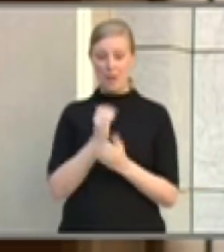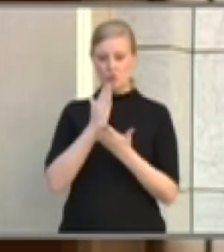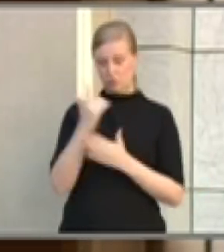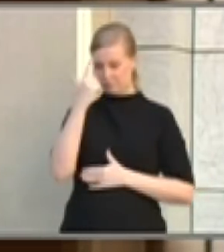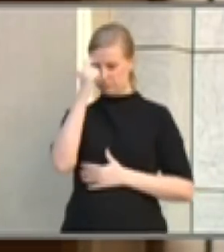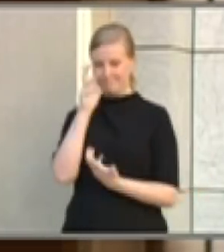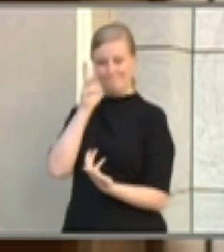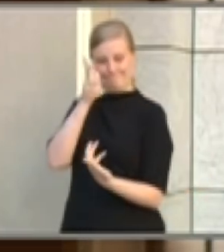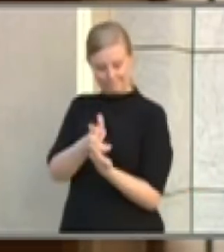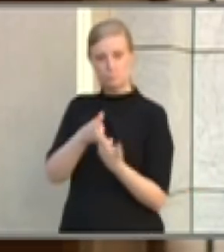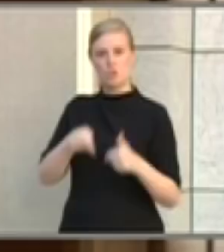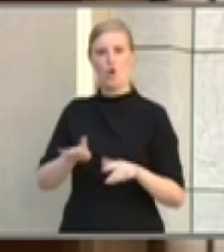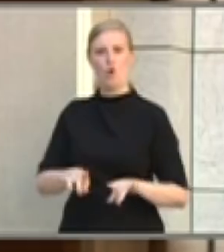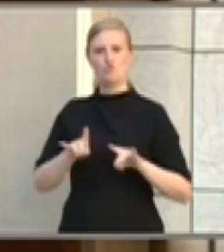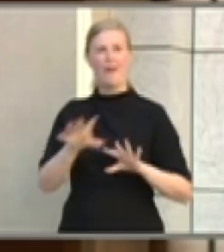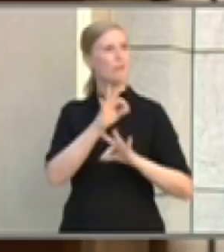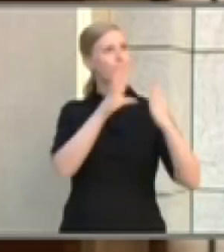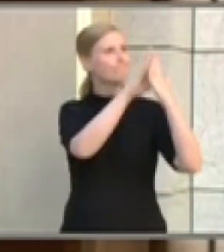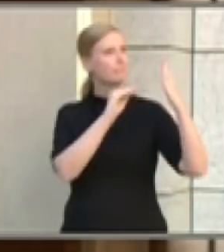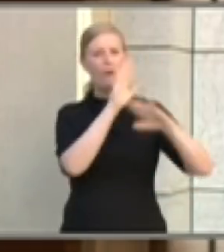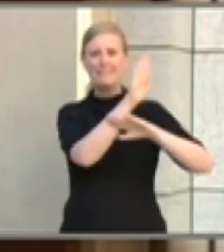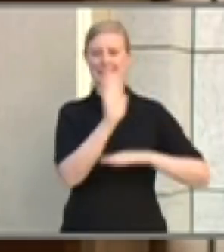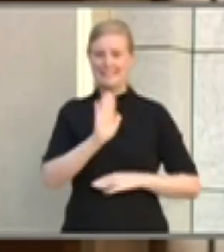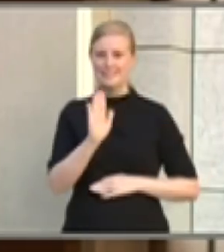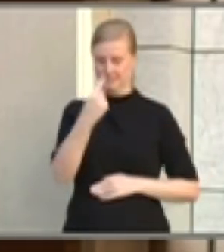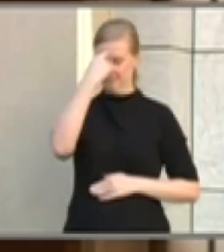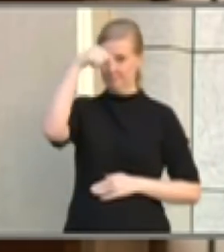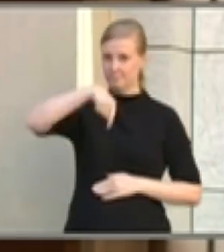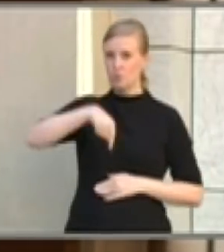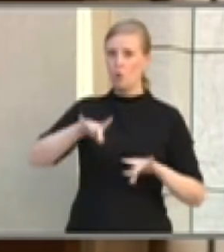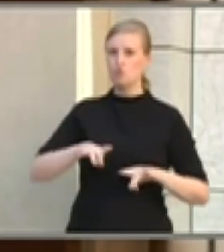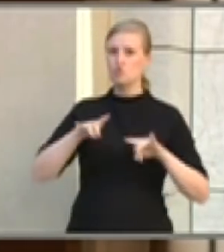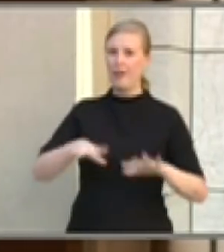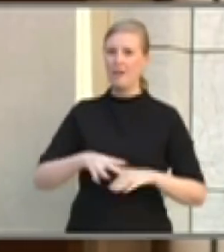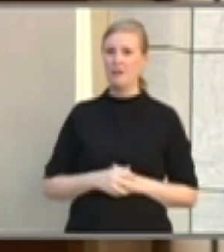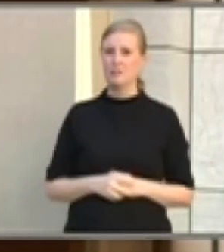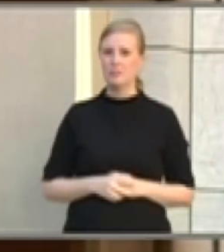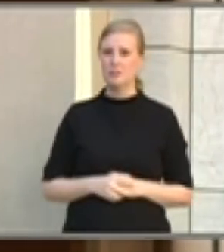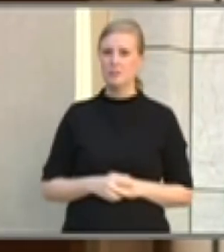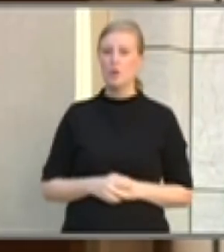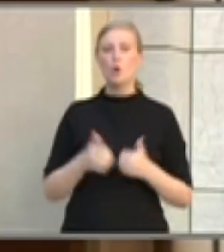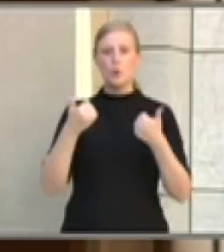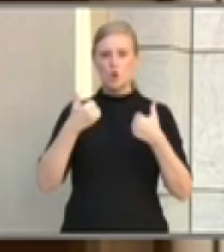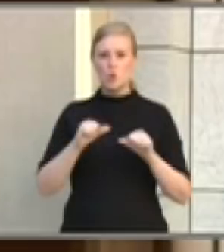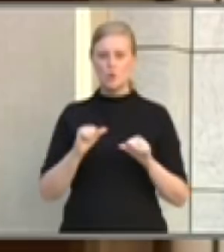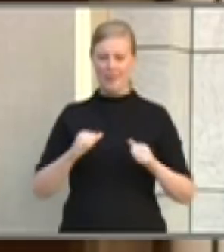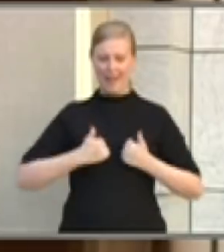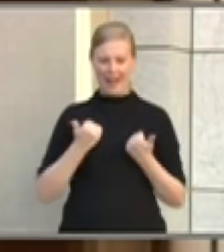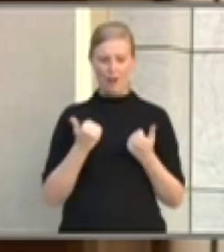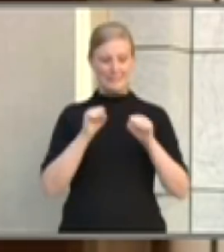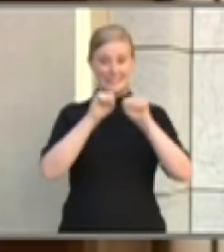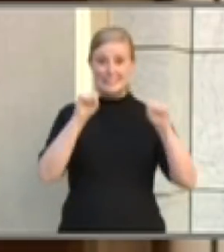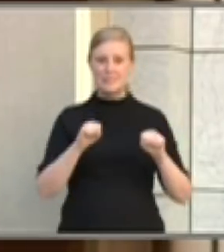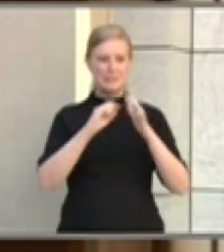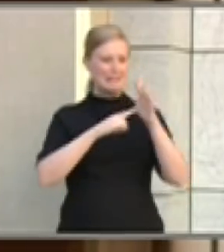systems to address these challenges, but built most importantly of all on our values and